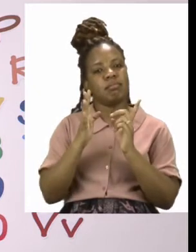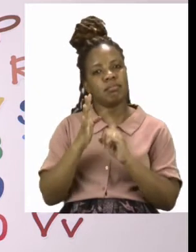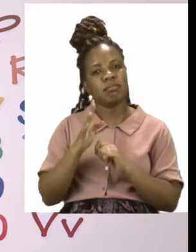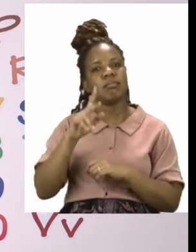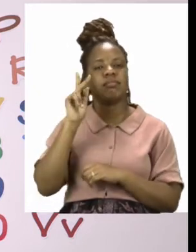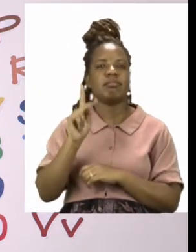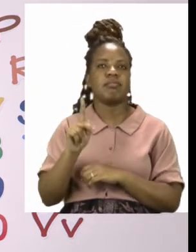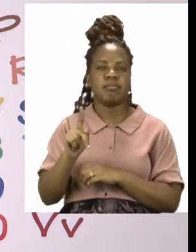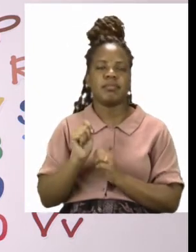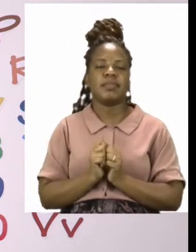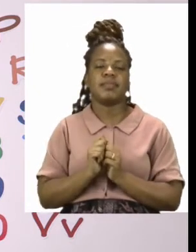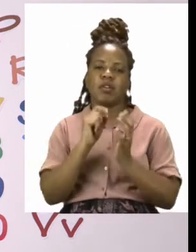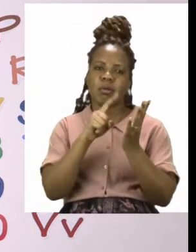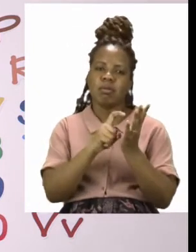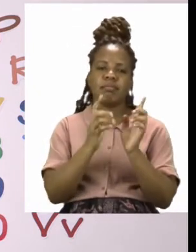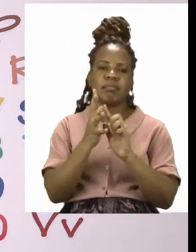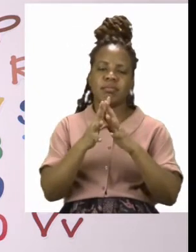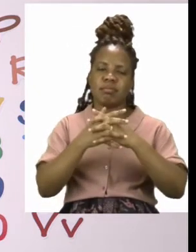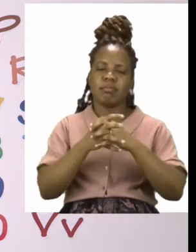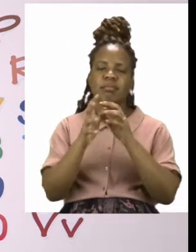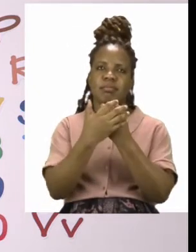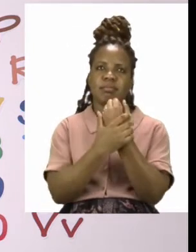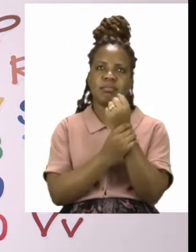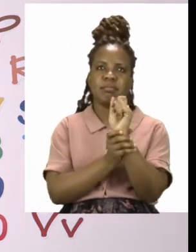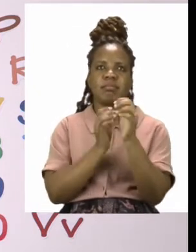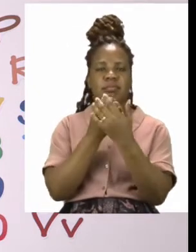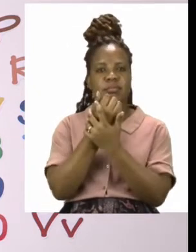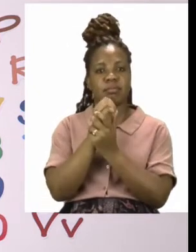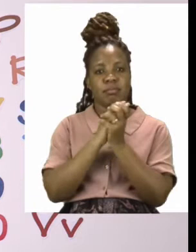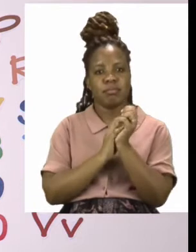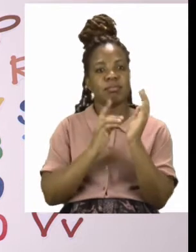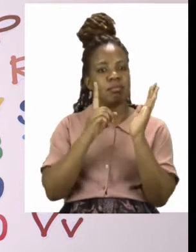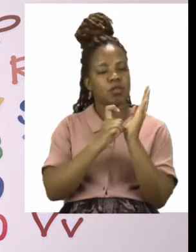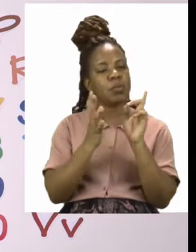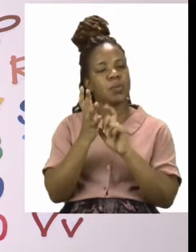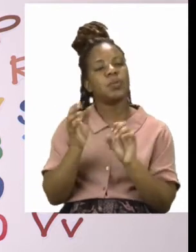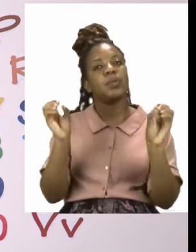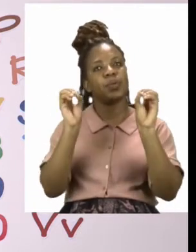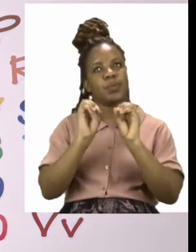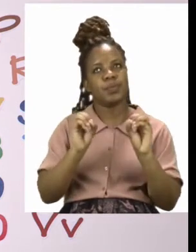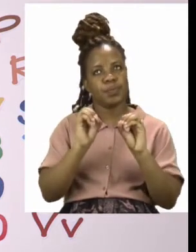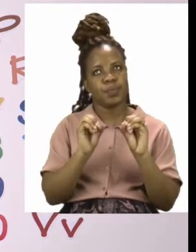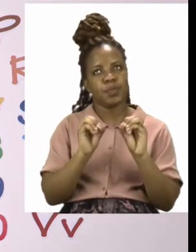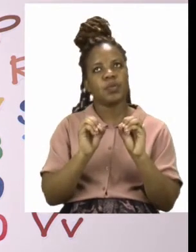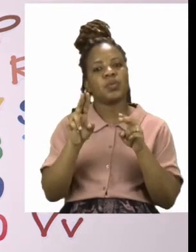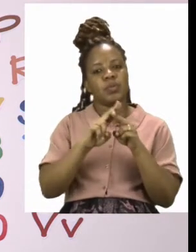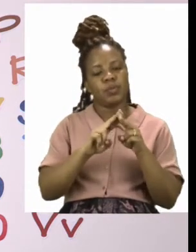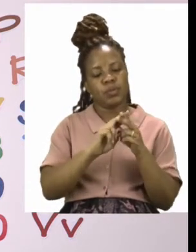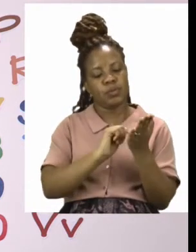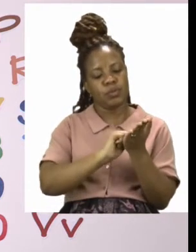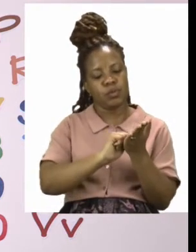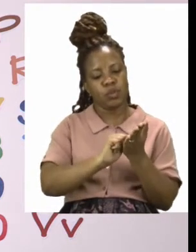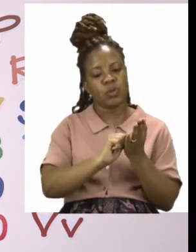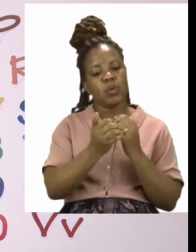will see you soon after the advert break. Do you have children in the age range of 5 to 6 years and want to participate in our school